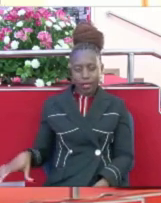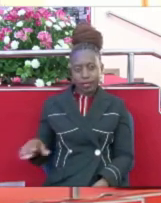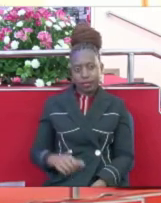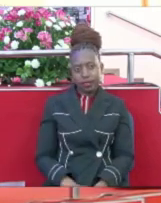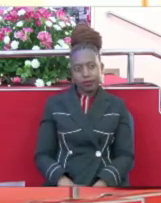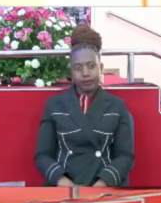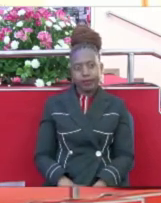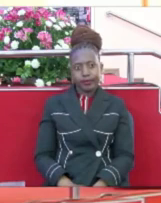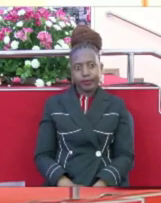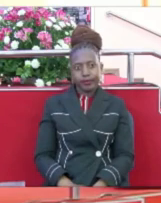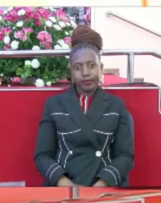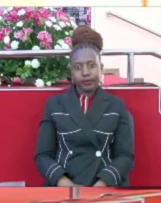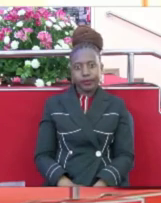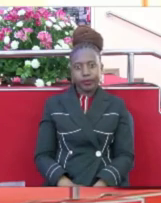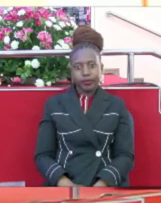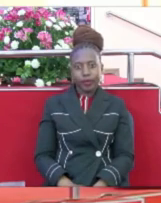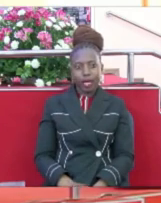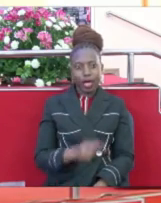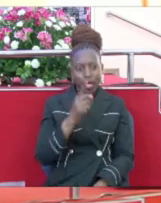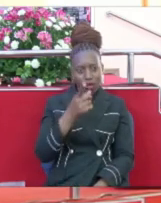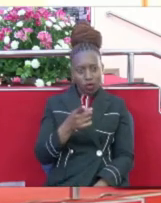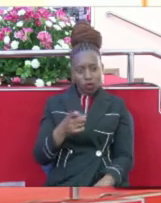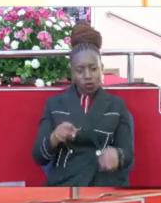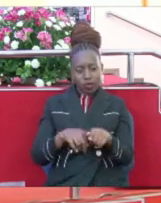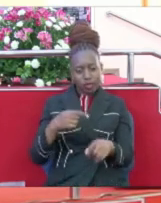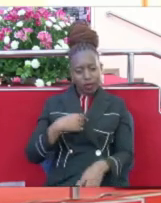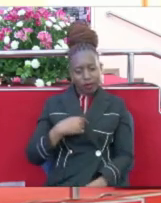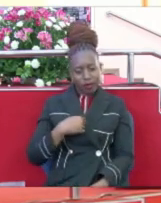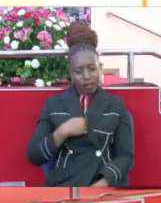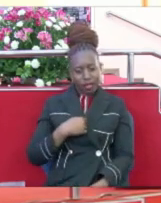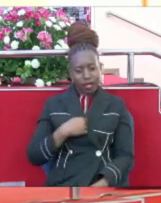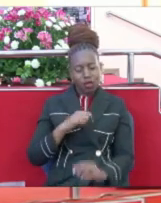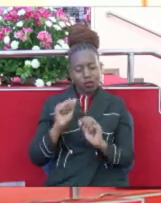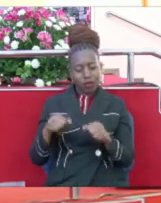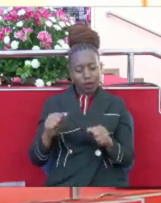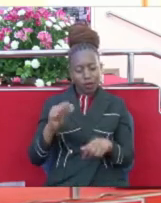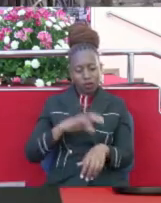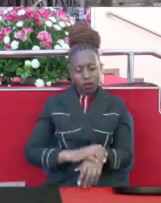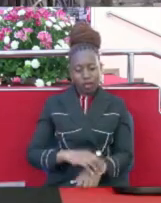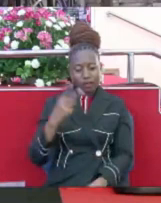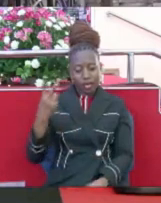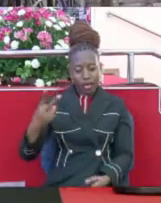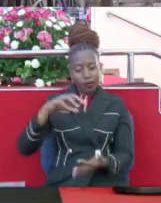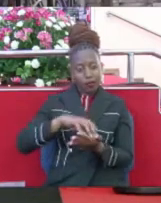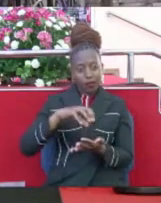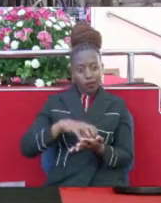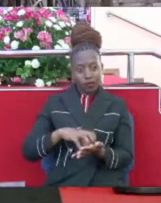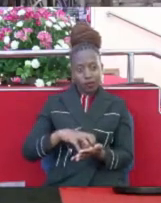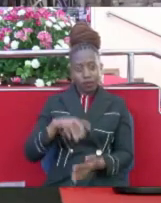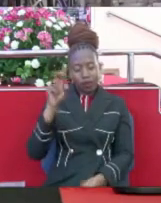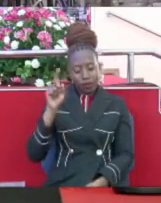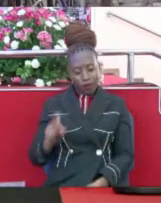na And you and I, for us to qualify to get the double portion anointing, we must get to a place where